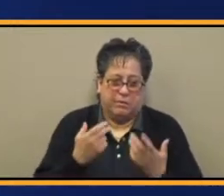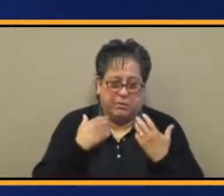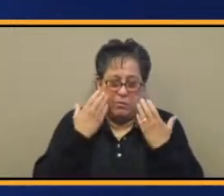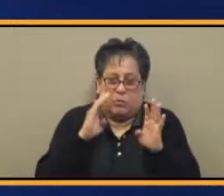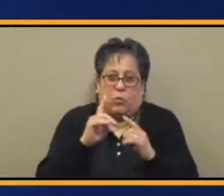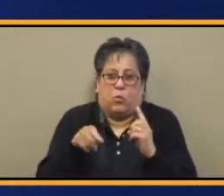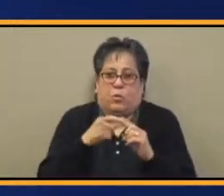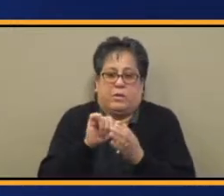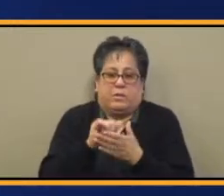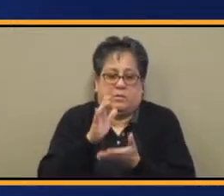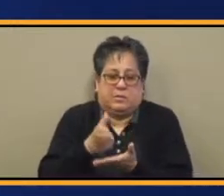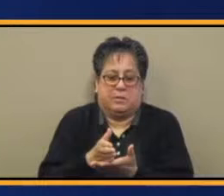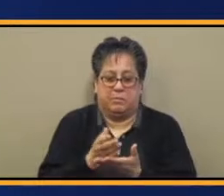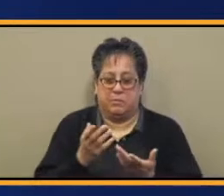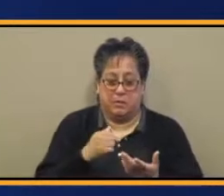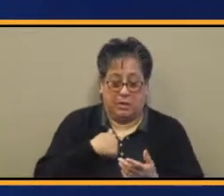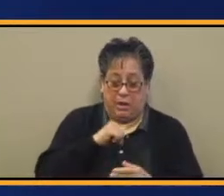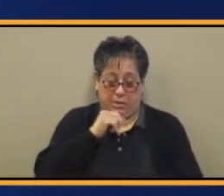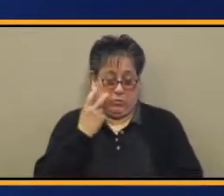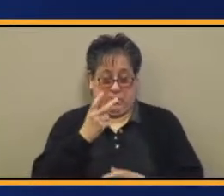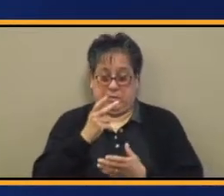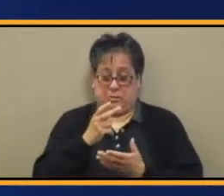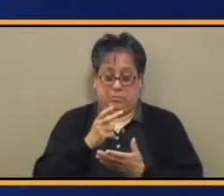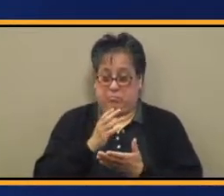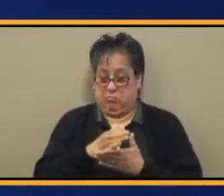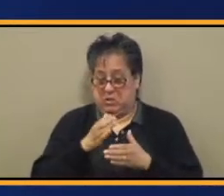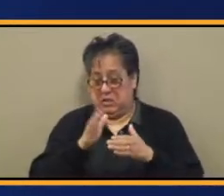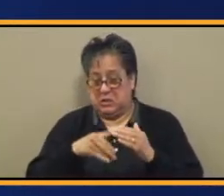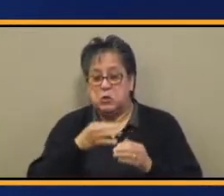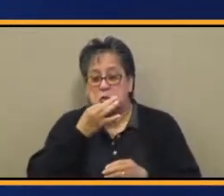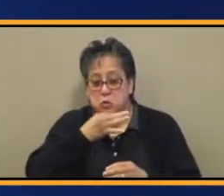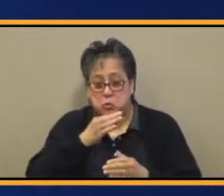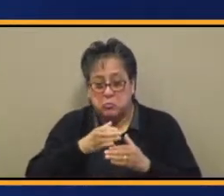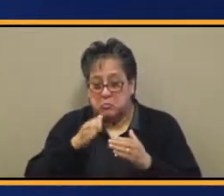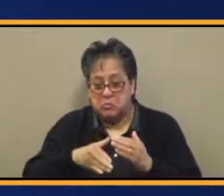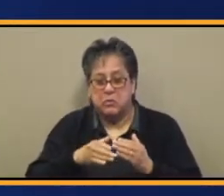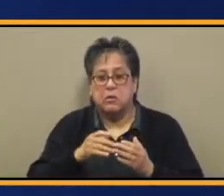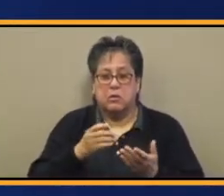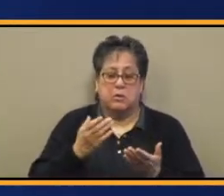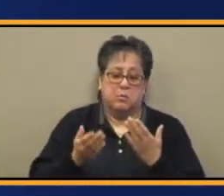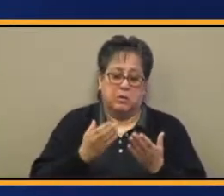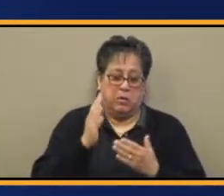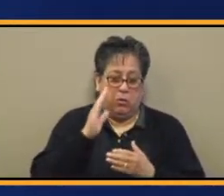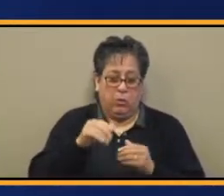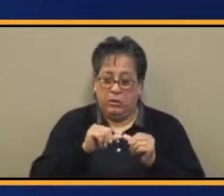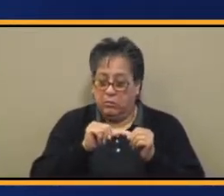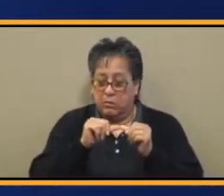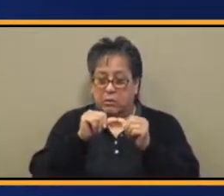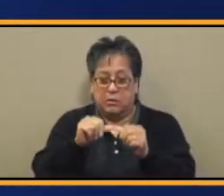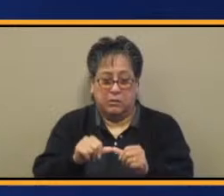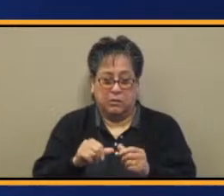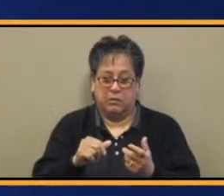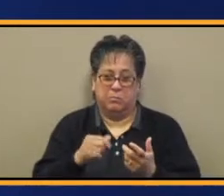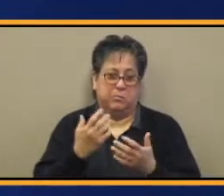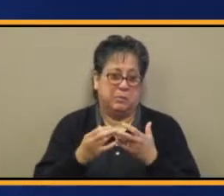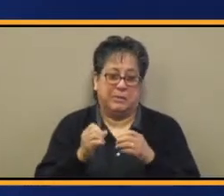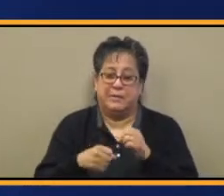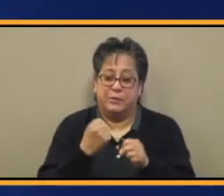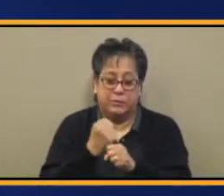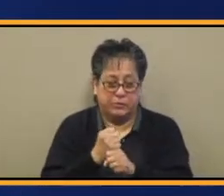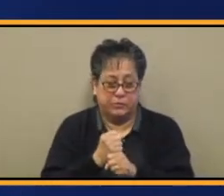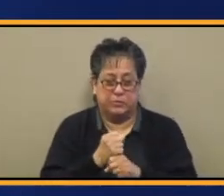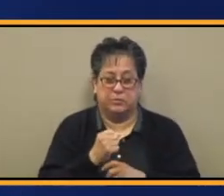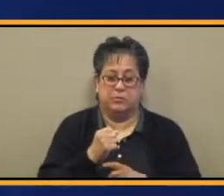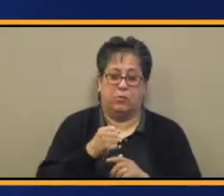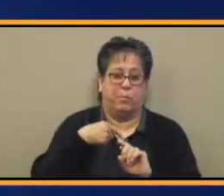when that's going to stop. I don't see it stopping anytime soon. I think we're going to be in it for the long haul for, I'm talking years, not even weeks or